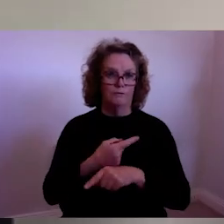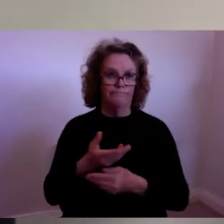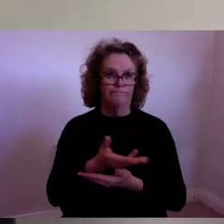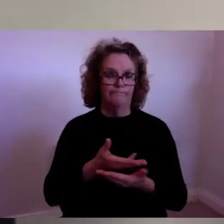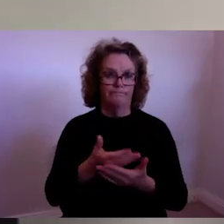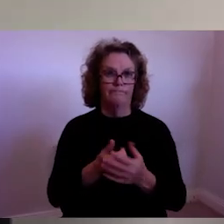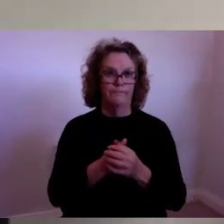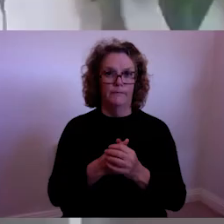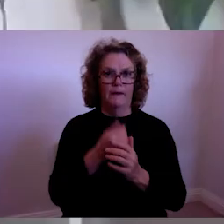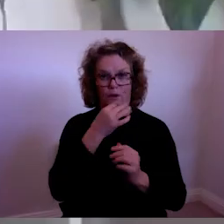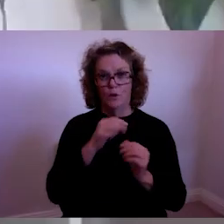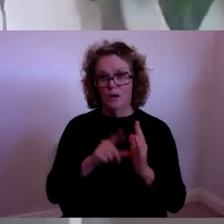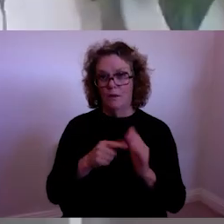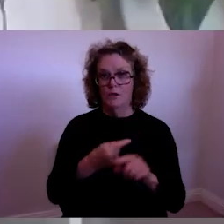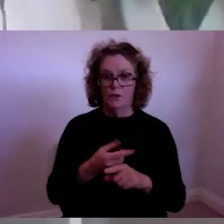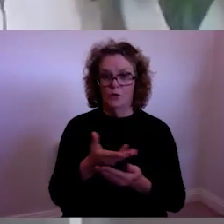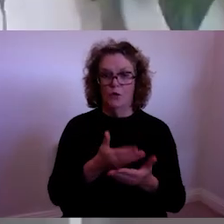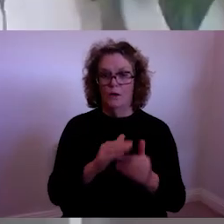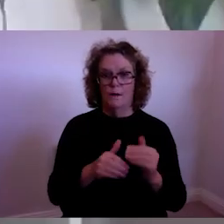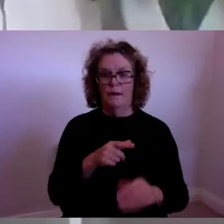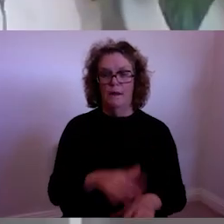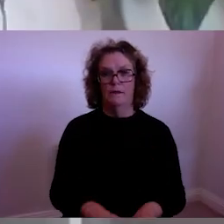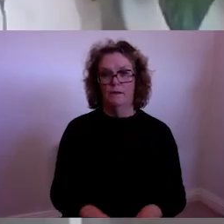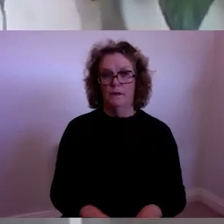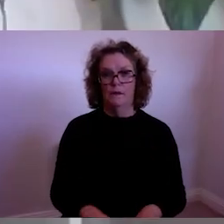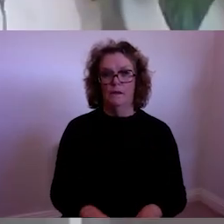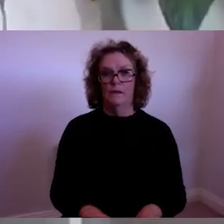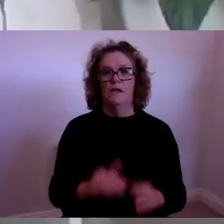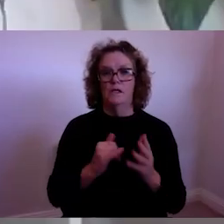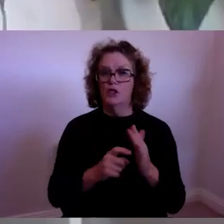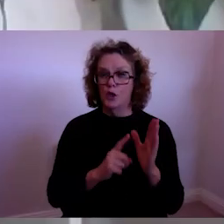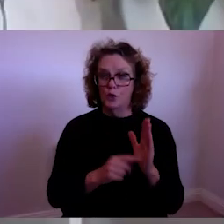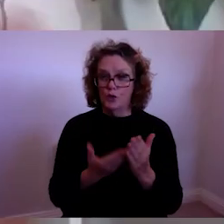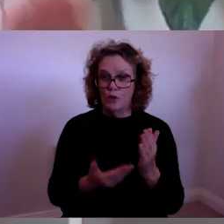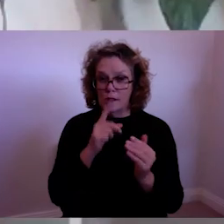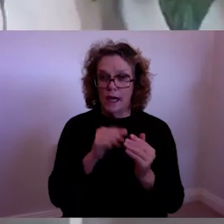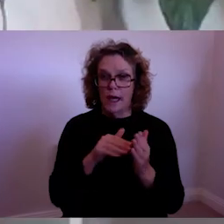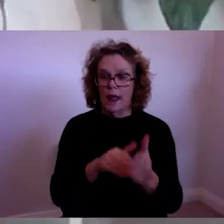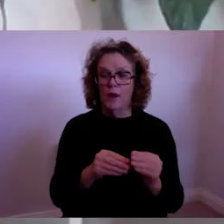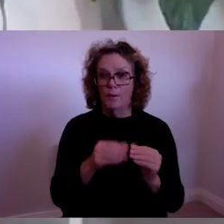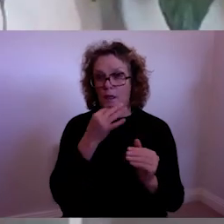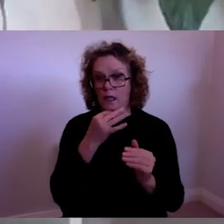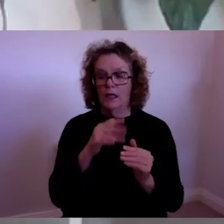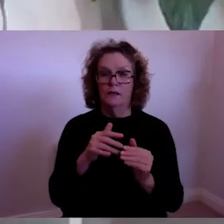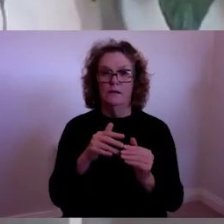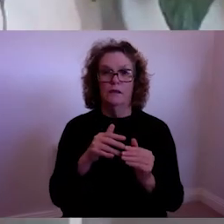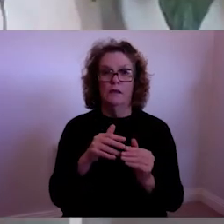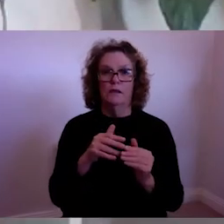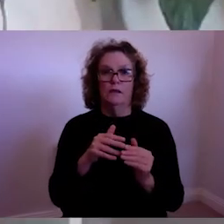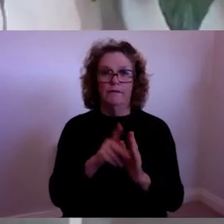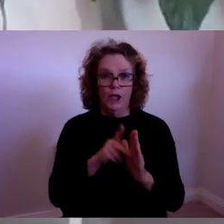also help, little short videos, little YouTubes. So giving her the opportunity to kind of orient